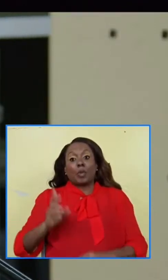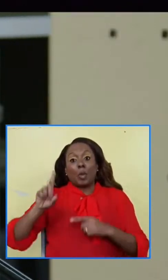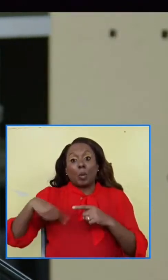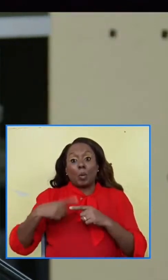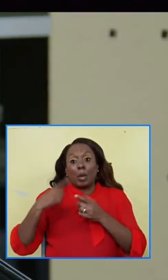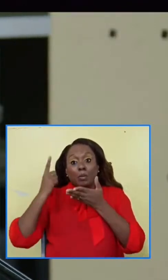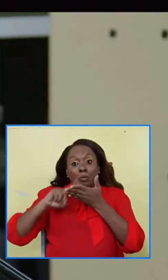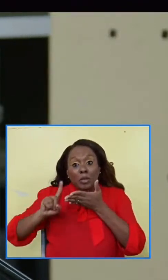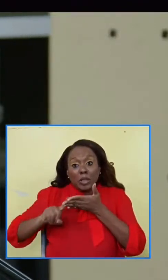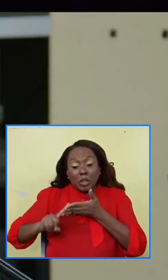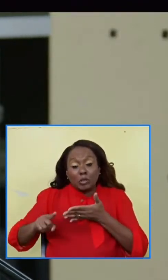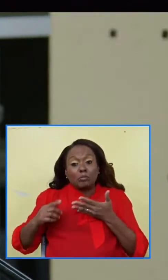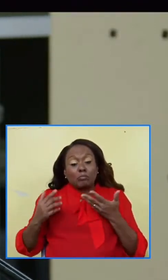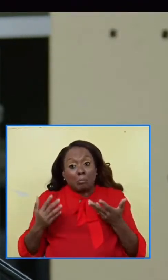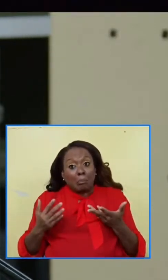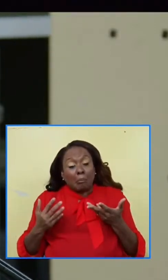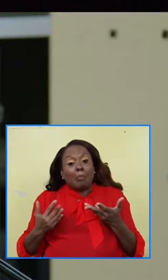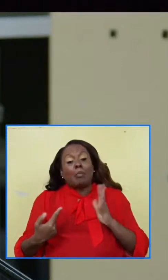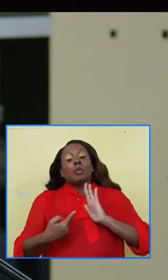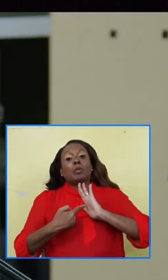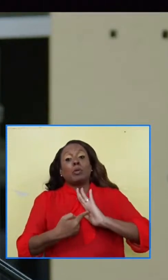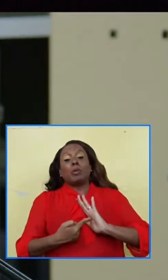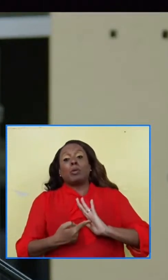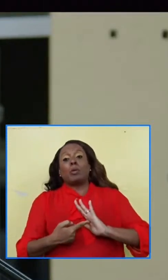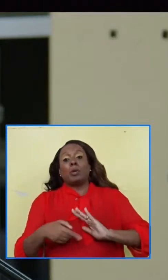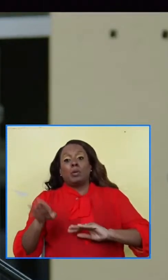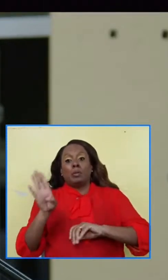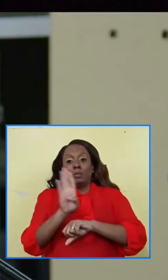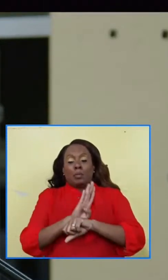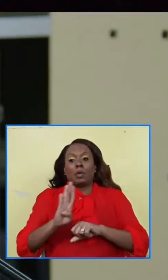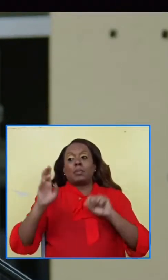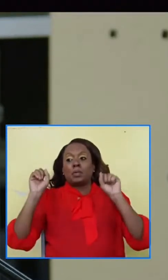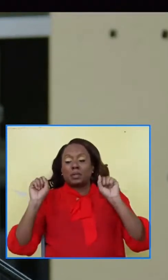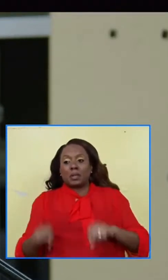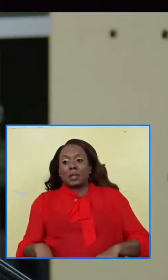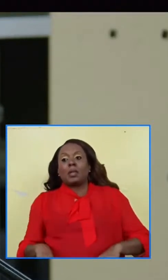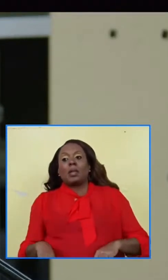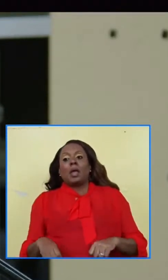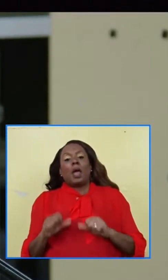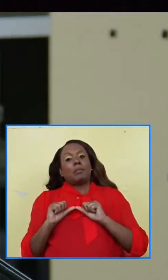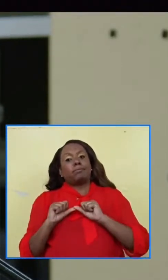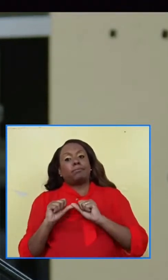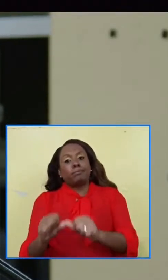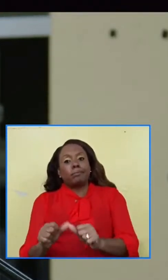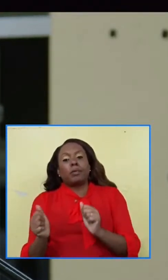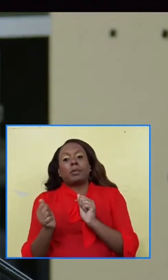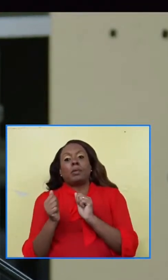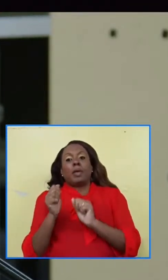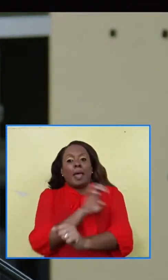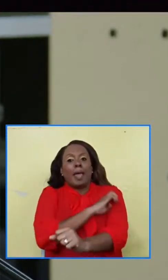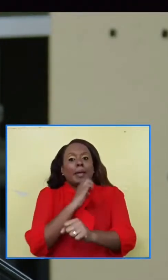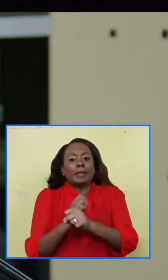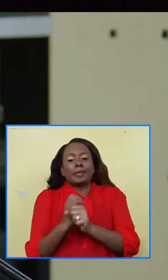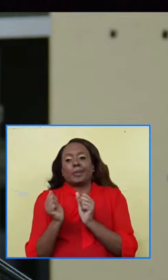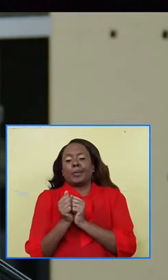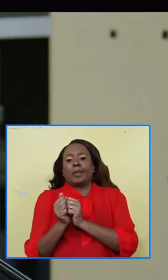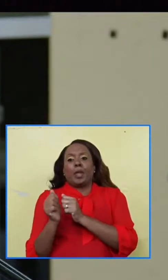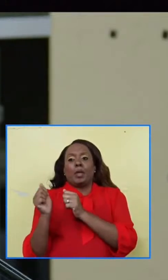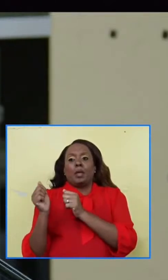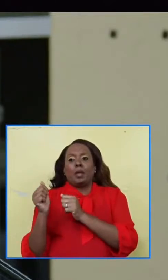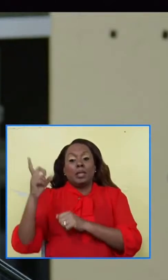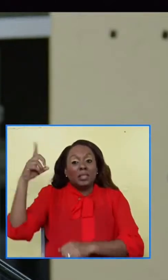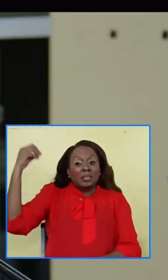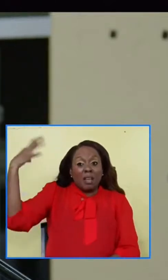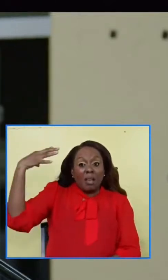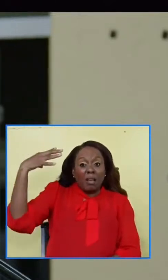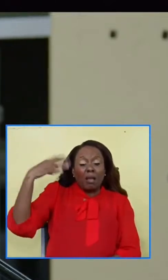showed that Barbados could run off of wind energy. So we are talking about two of the